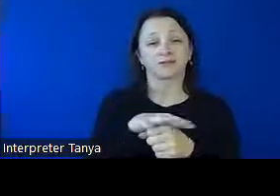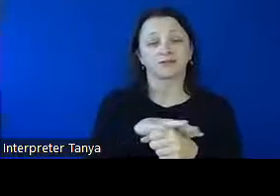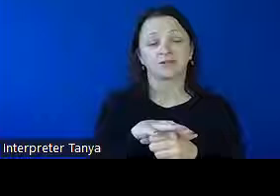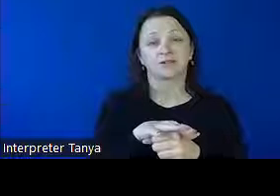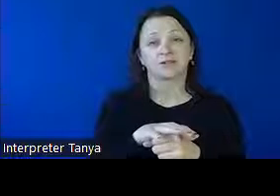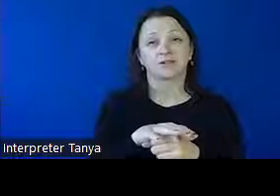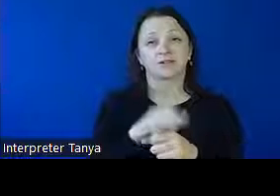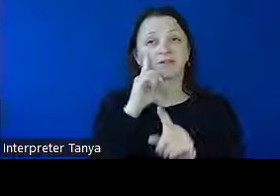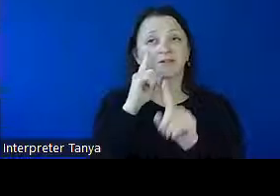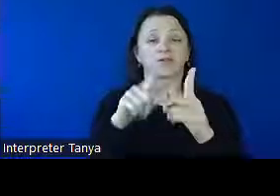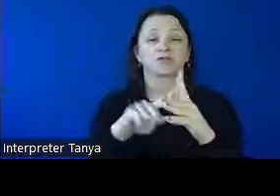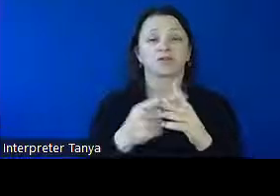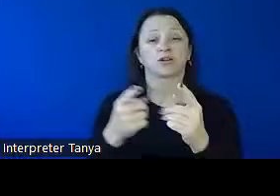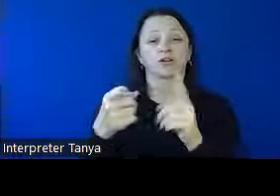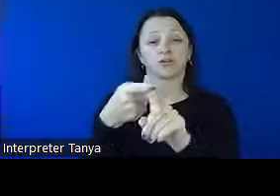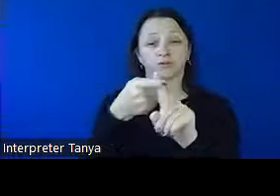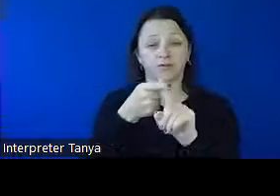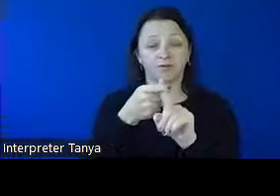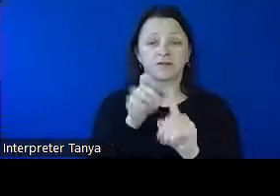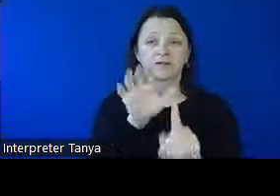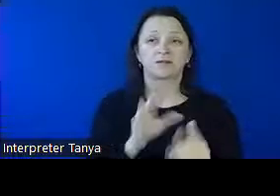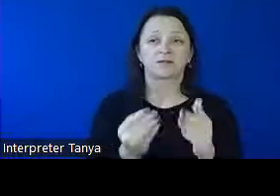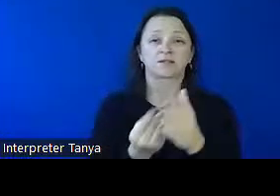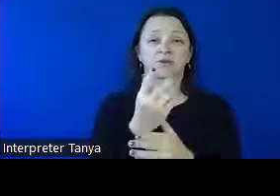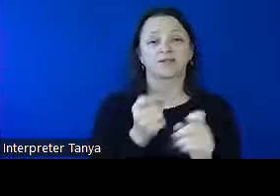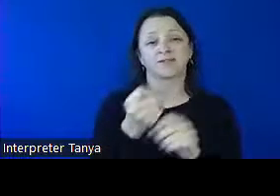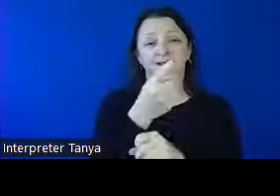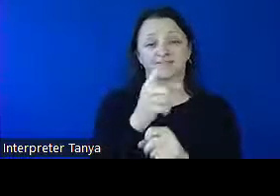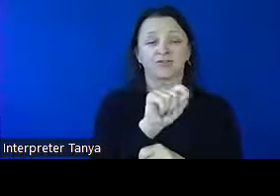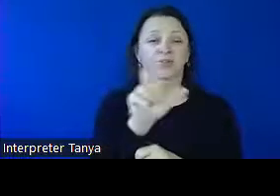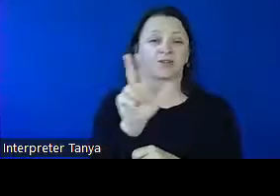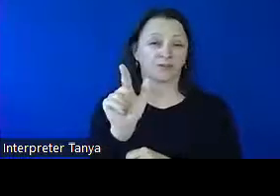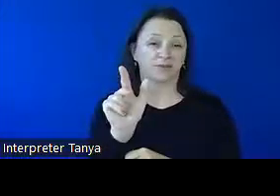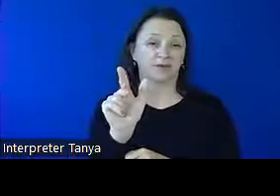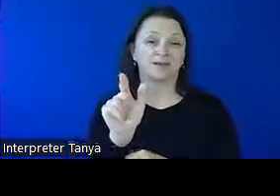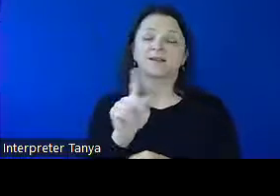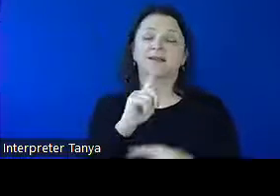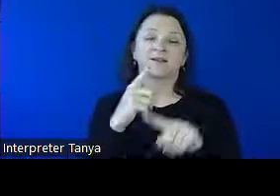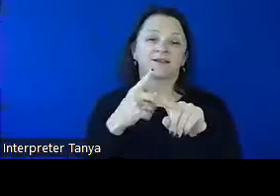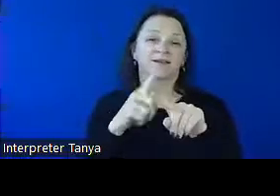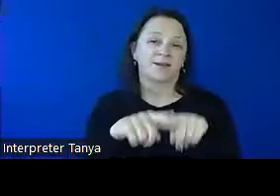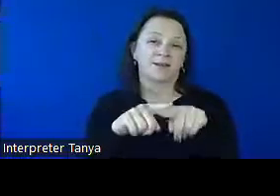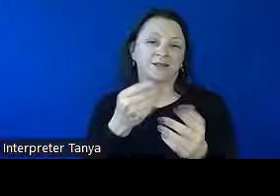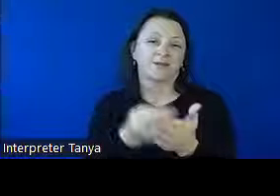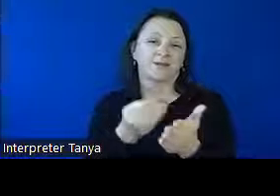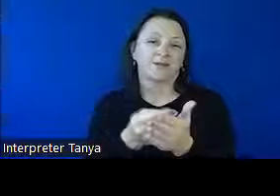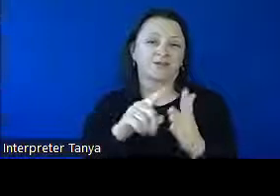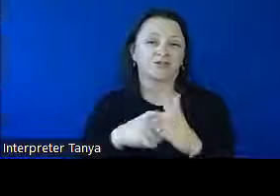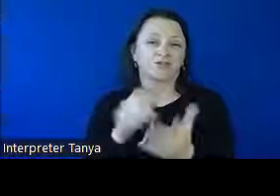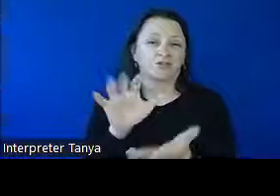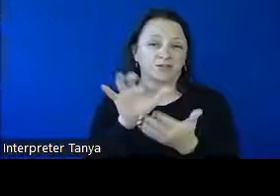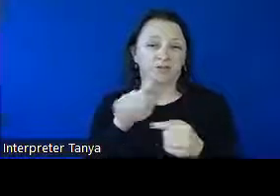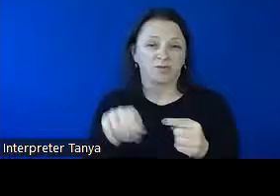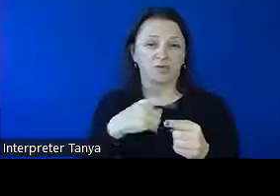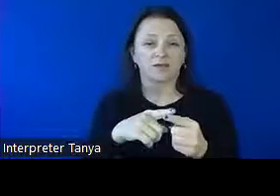are aiming to start recruitment in sometime spring of 2023. It little depends on when the funding actually starts. We'll be recruiting